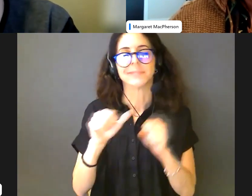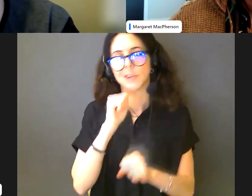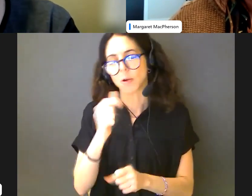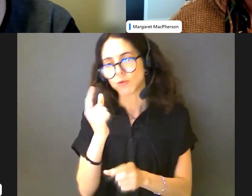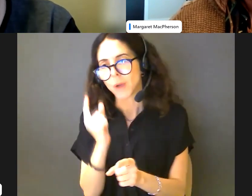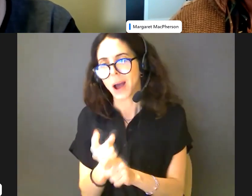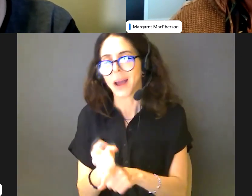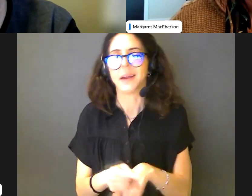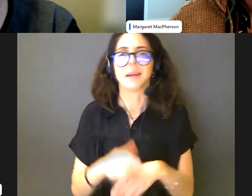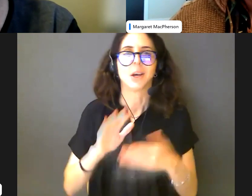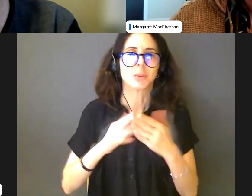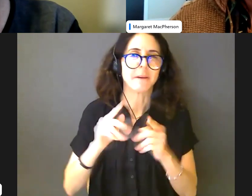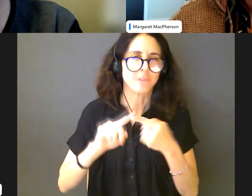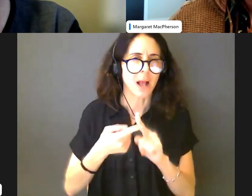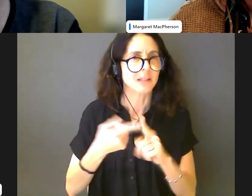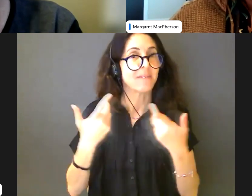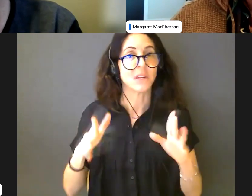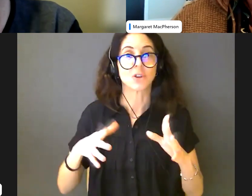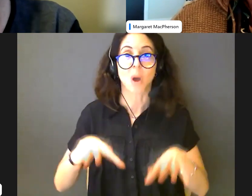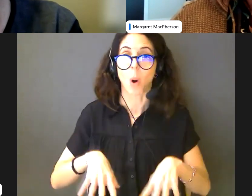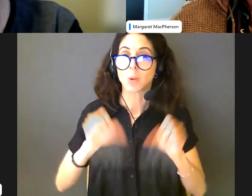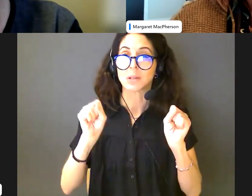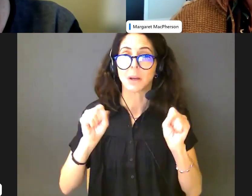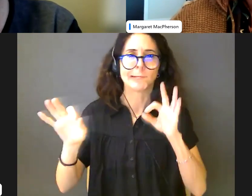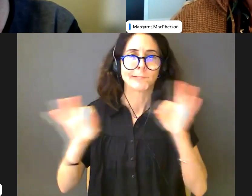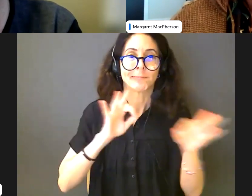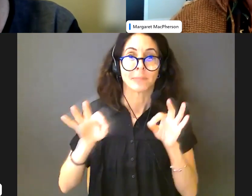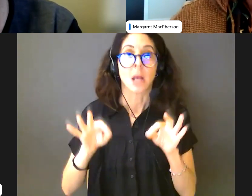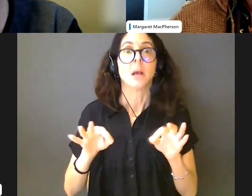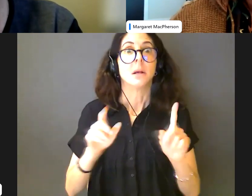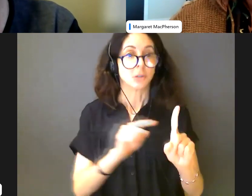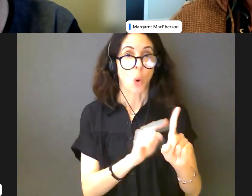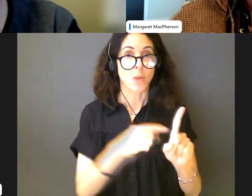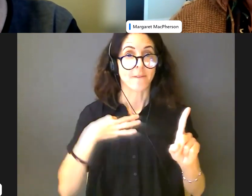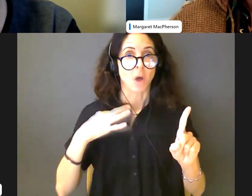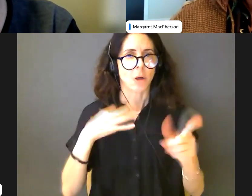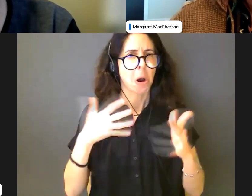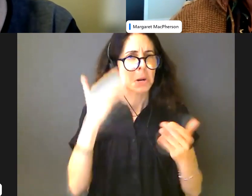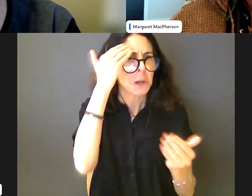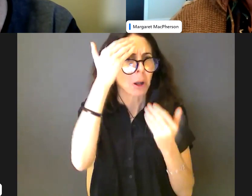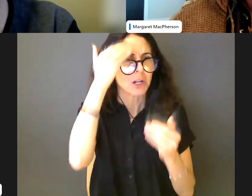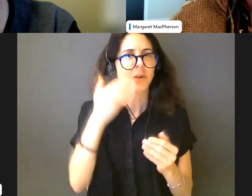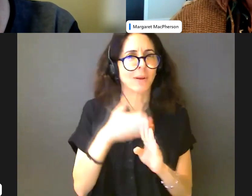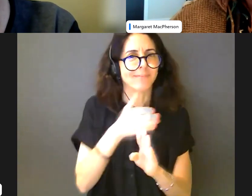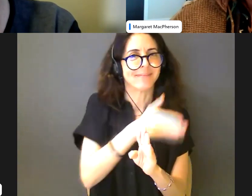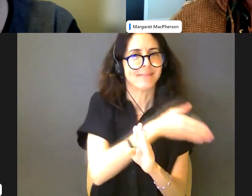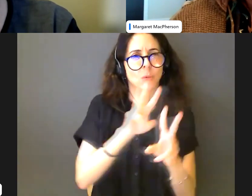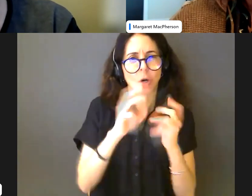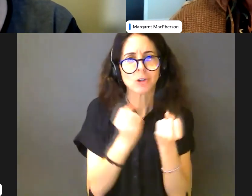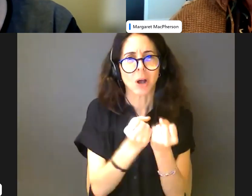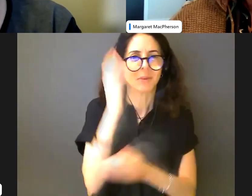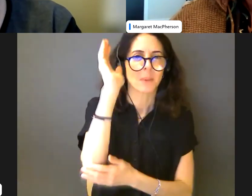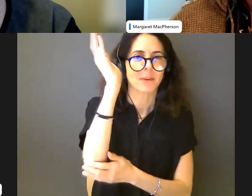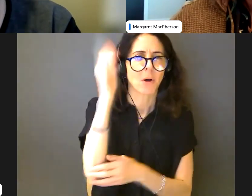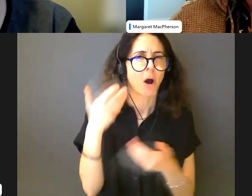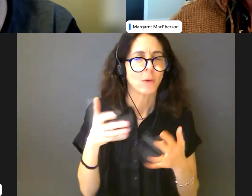bystander engagement, and so on with their volunteers. So the volunteers had knowledge from those presentations.